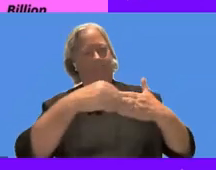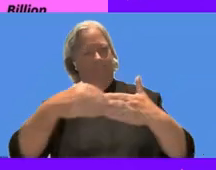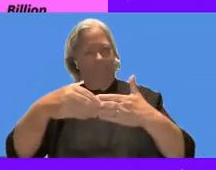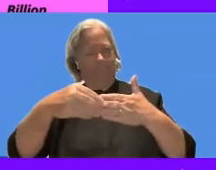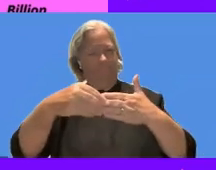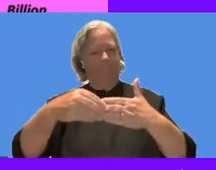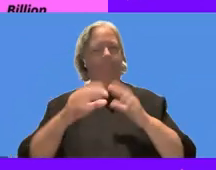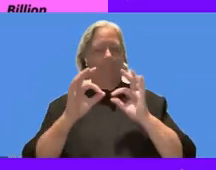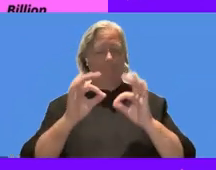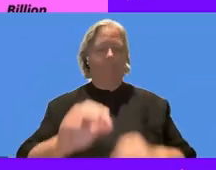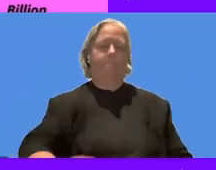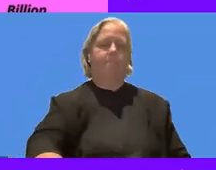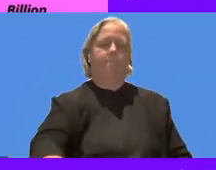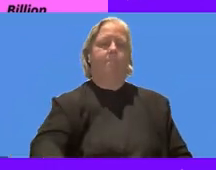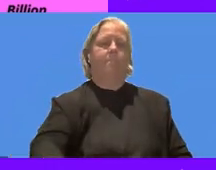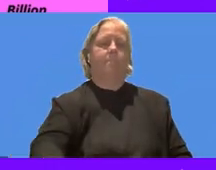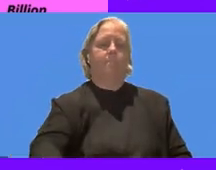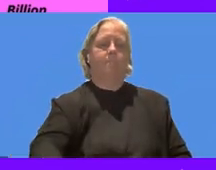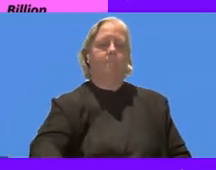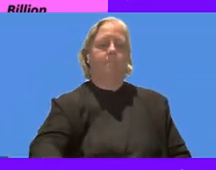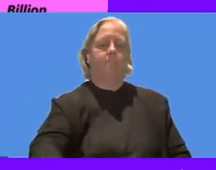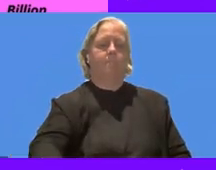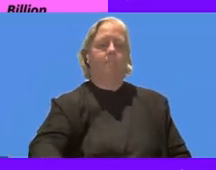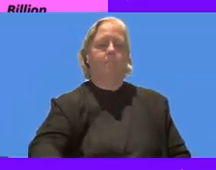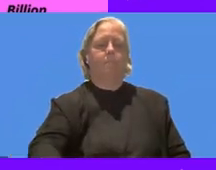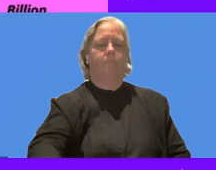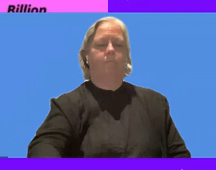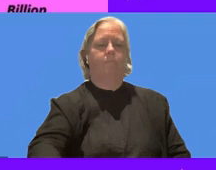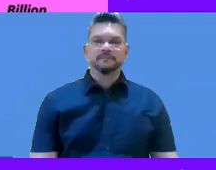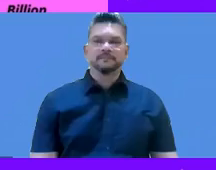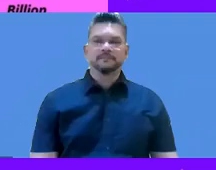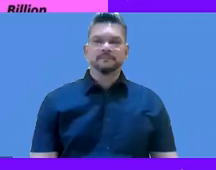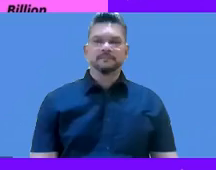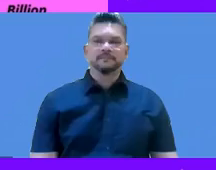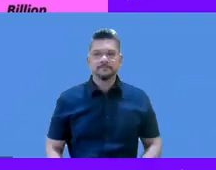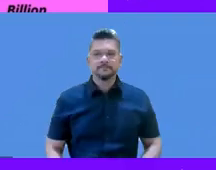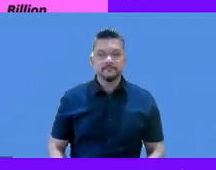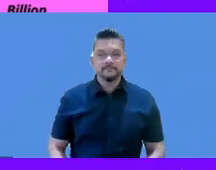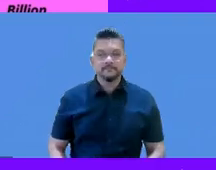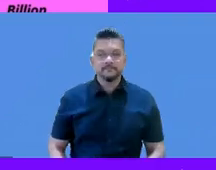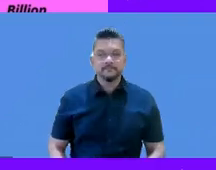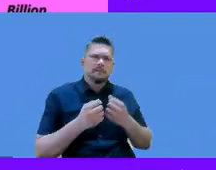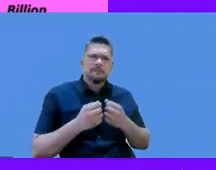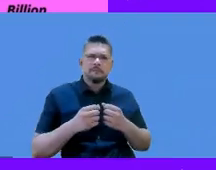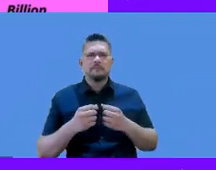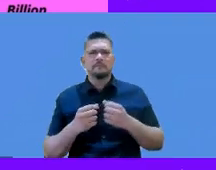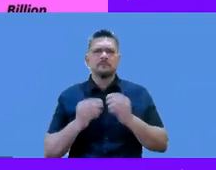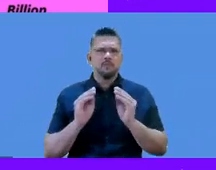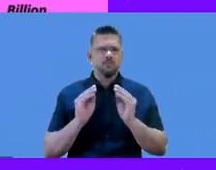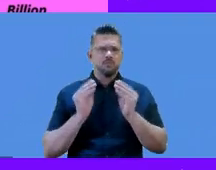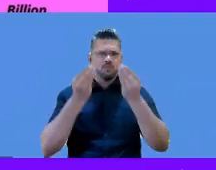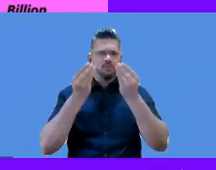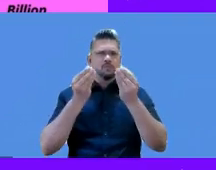think about who is being left behind, there are many communities of young people and others who are at risk of being left